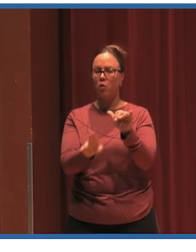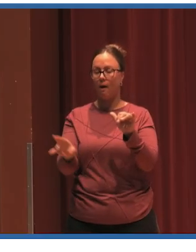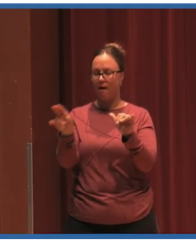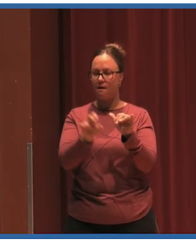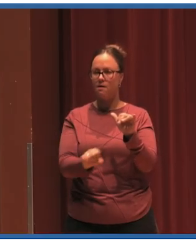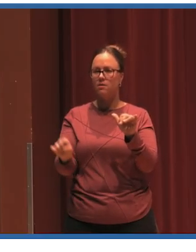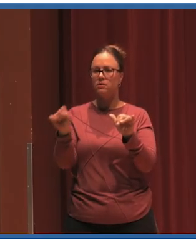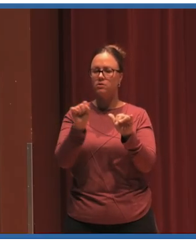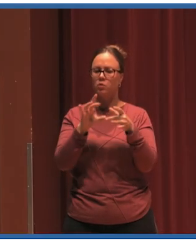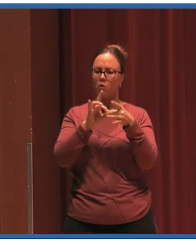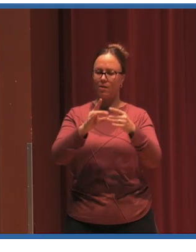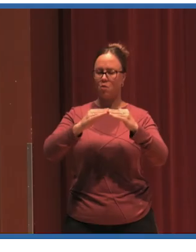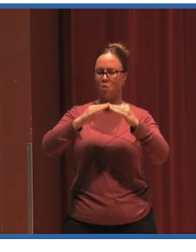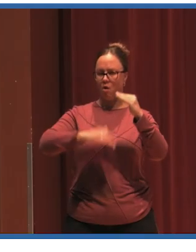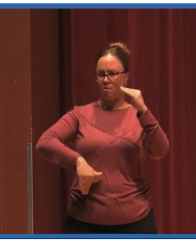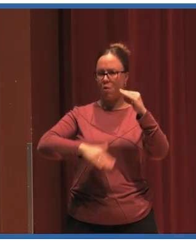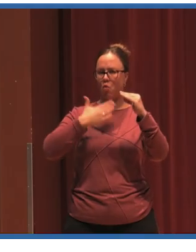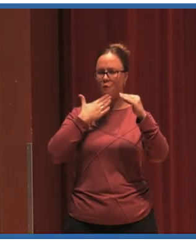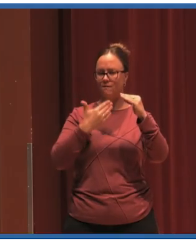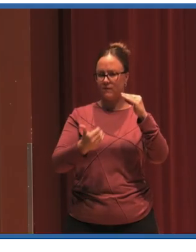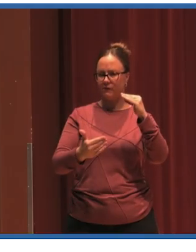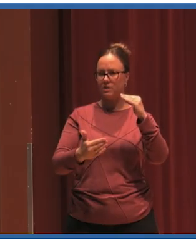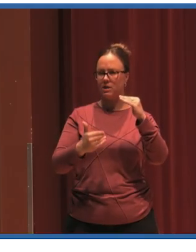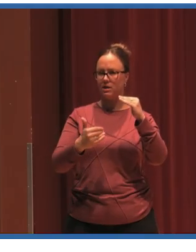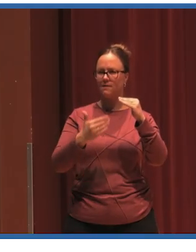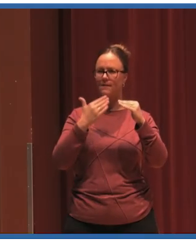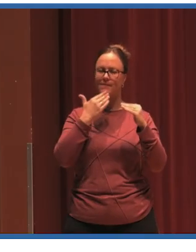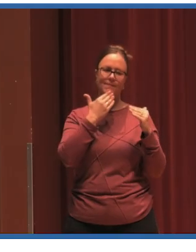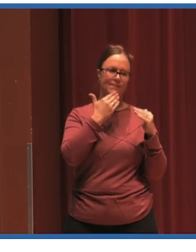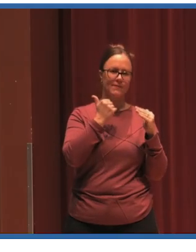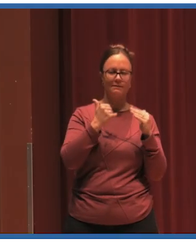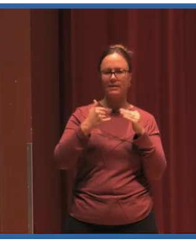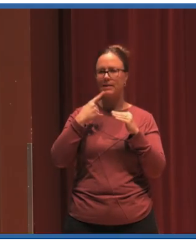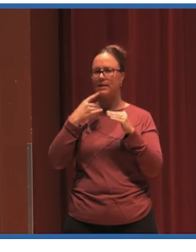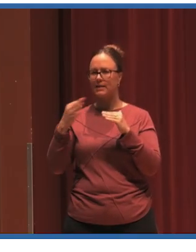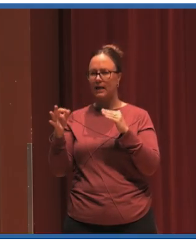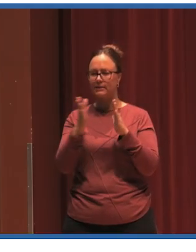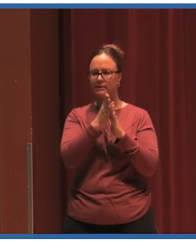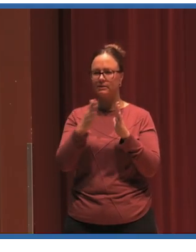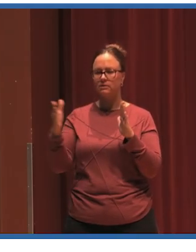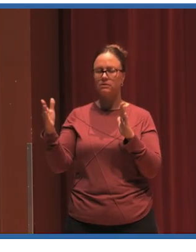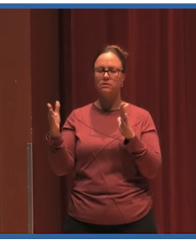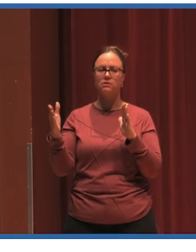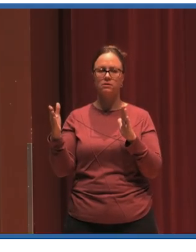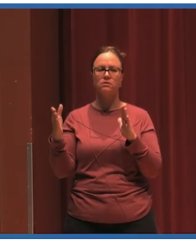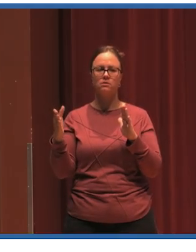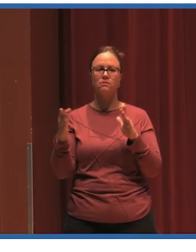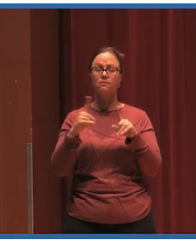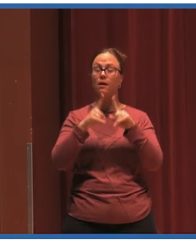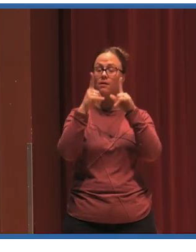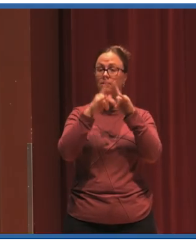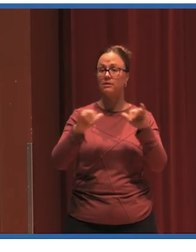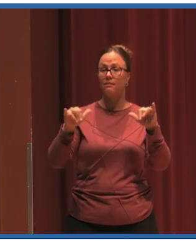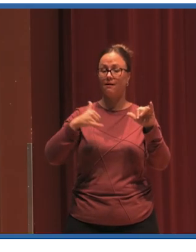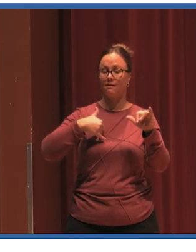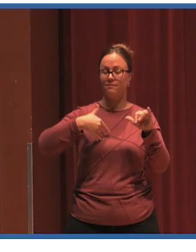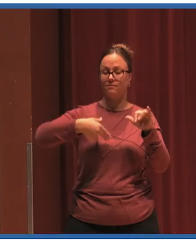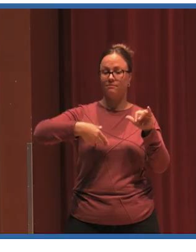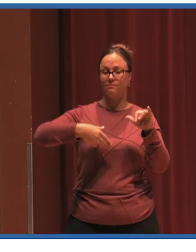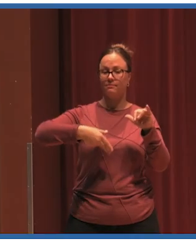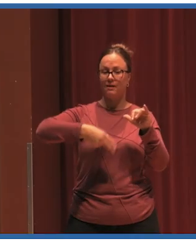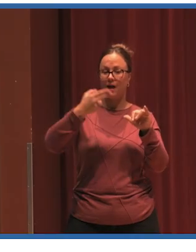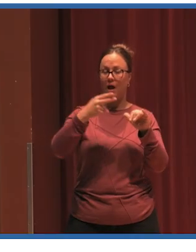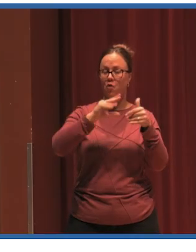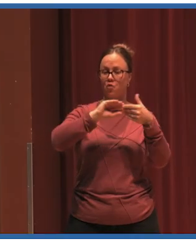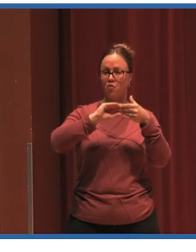comes to those under the age of 15, ages 15 to 19. But we also, at the same time, we have a little bit higher rate